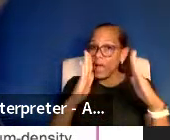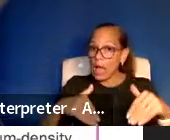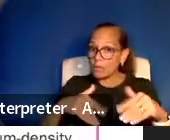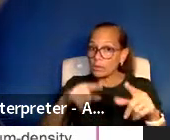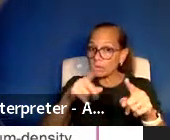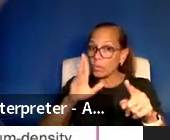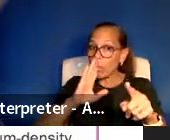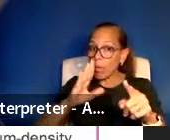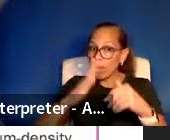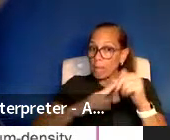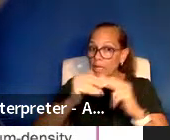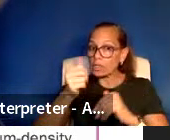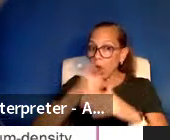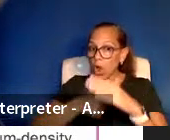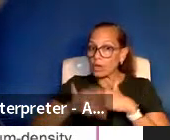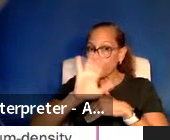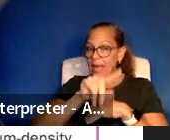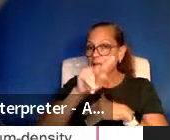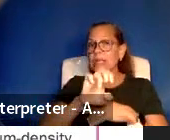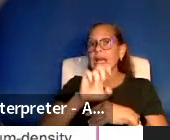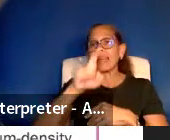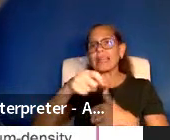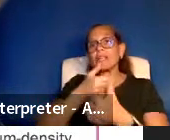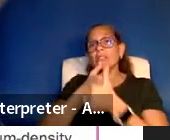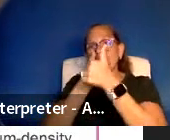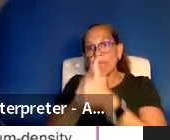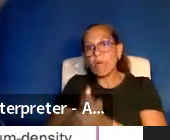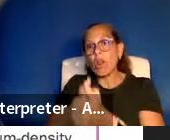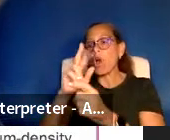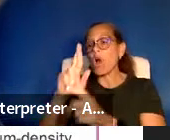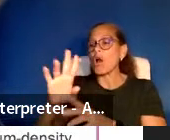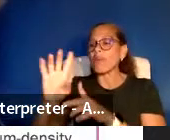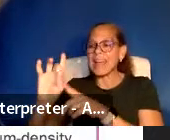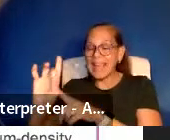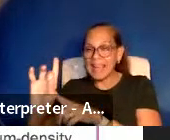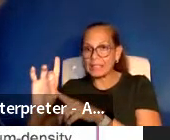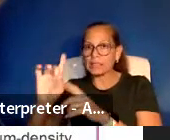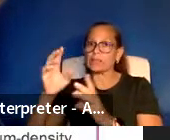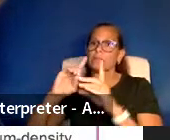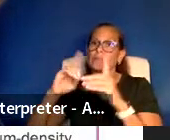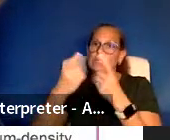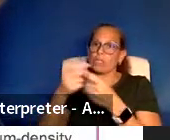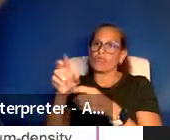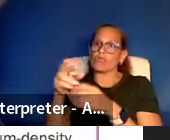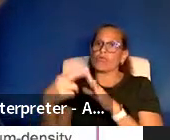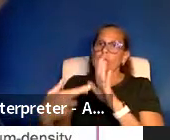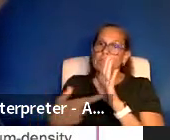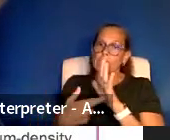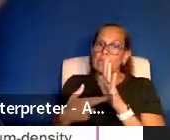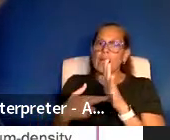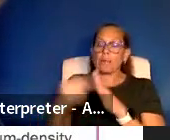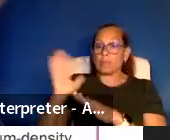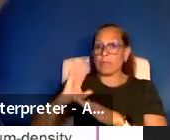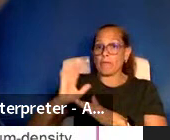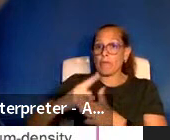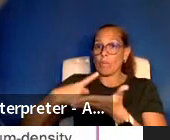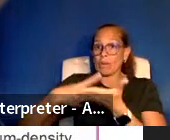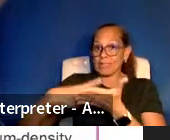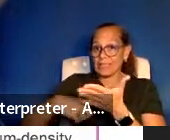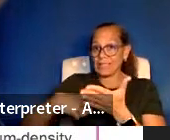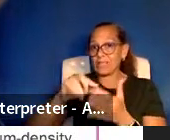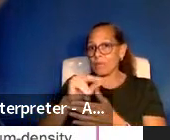would be built under the proposed zoning would need to comply with R8 district regulations. As we previously discussed in Parkchester Van